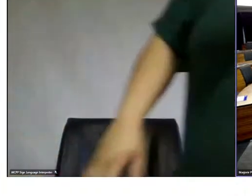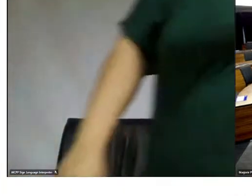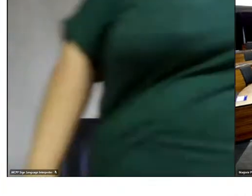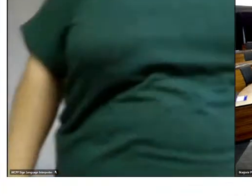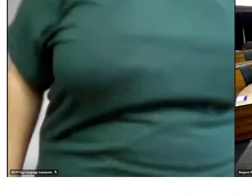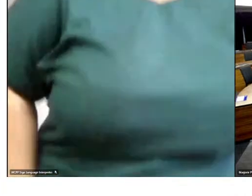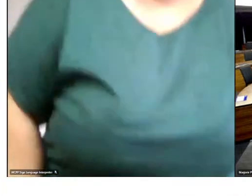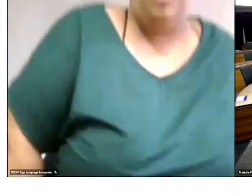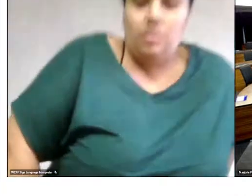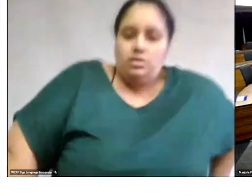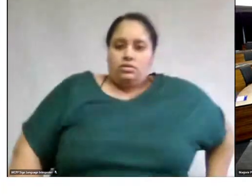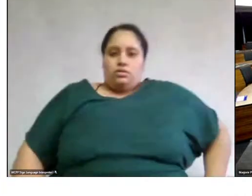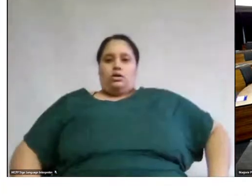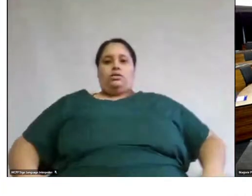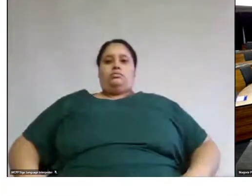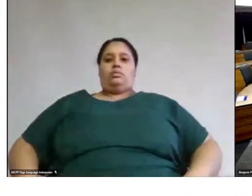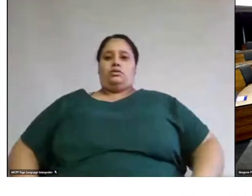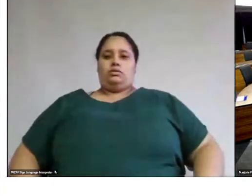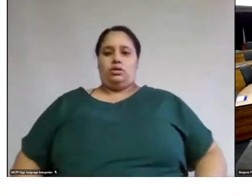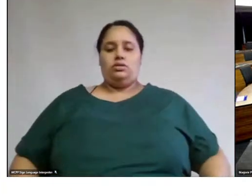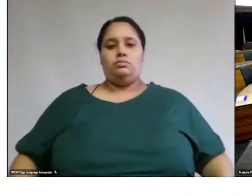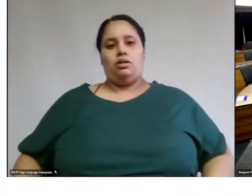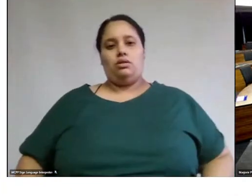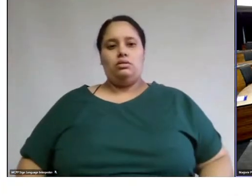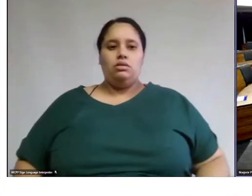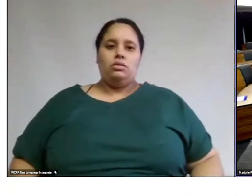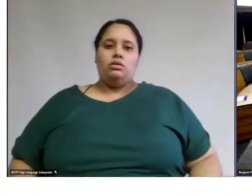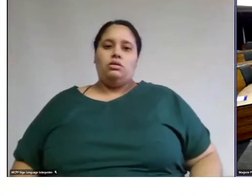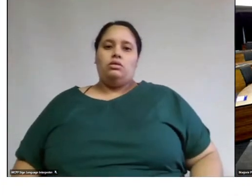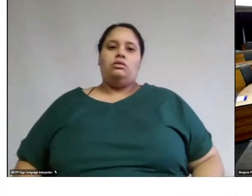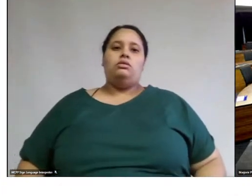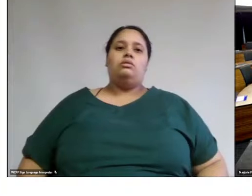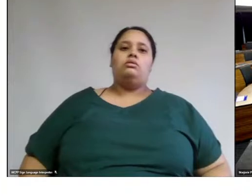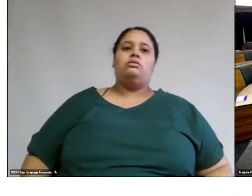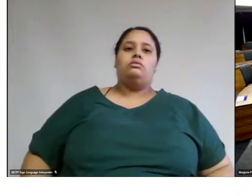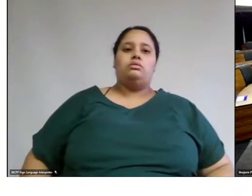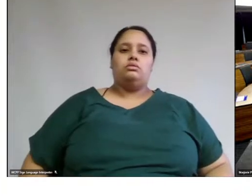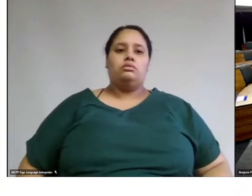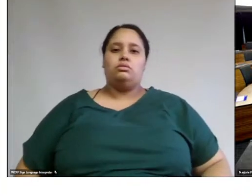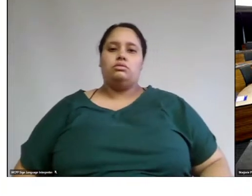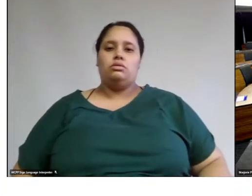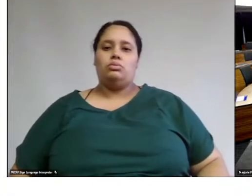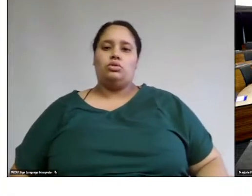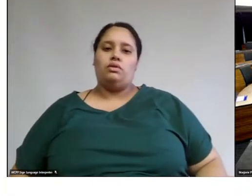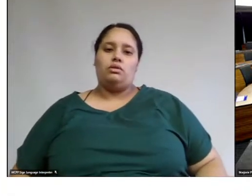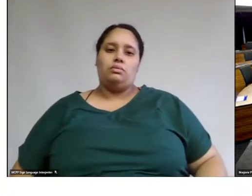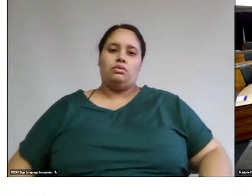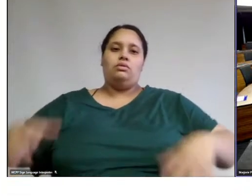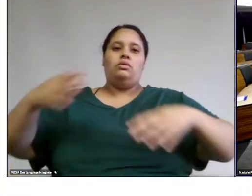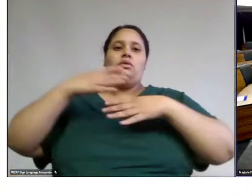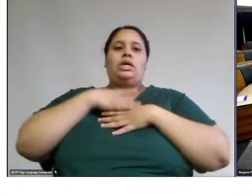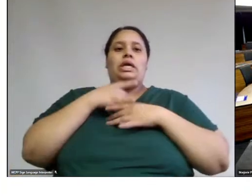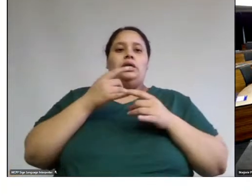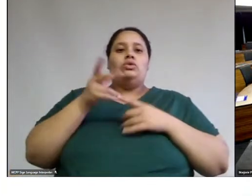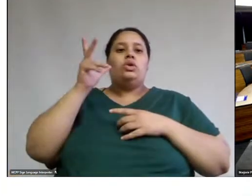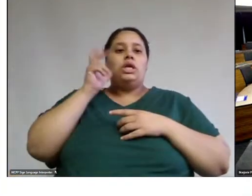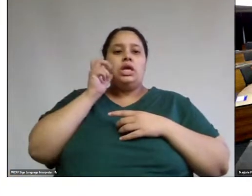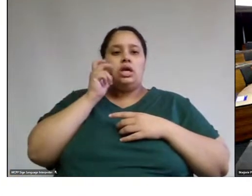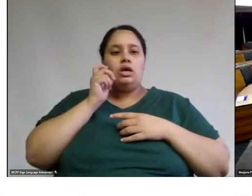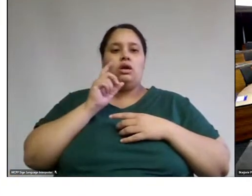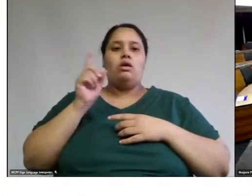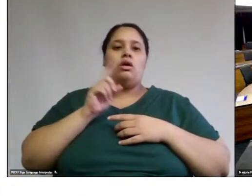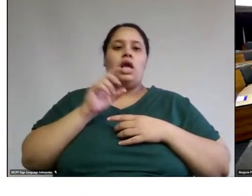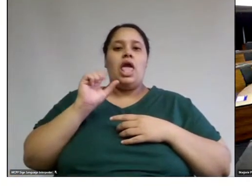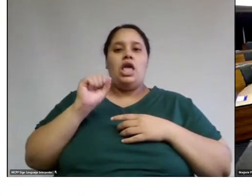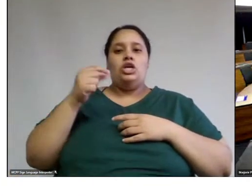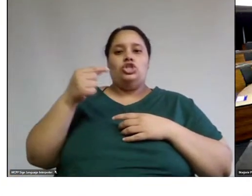debate that has been raised, but it will be interesting also, man, while we are here, while we have the AG here,